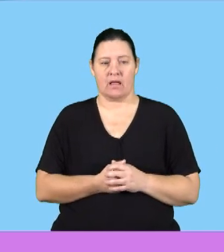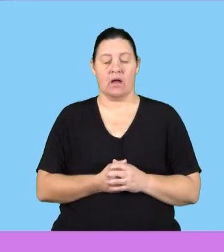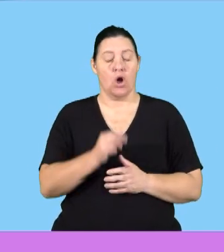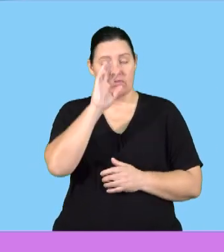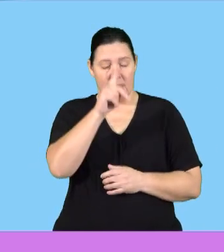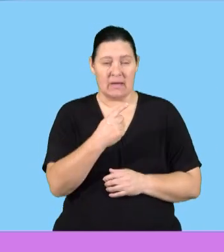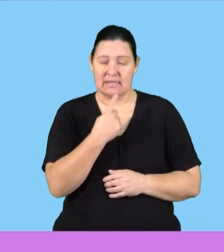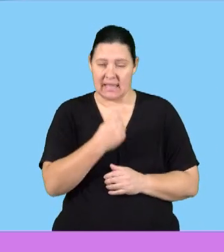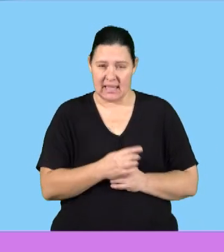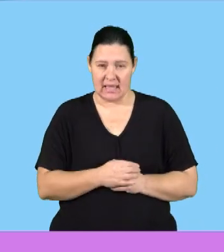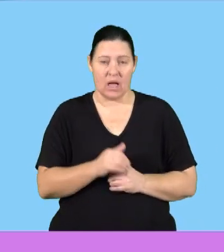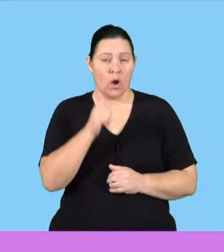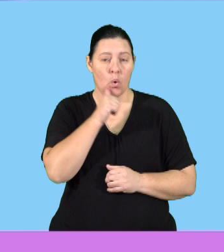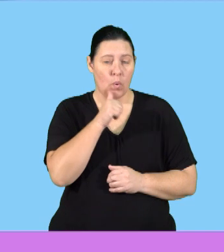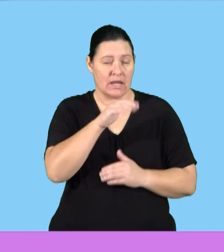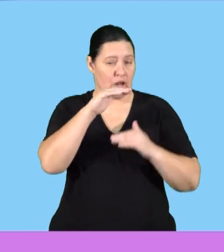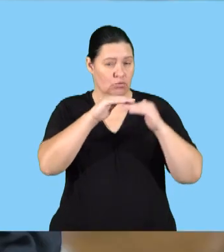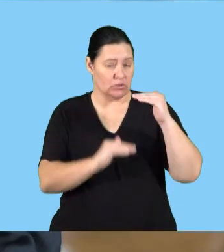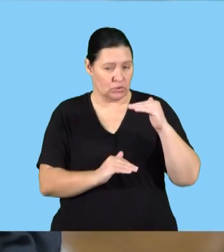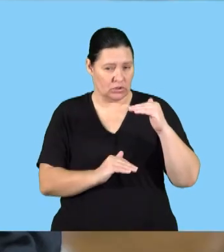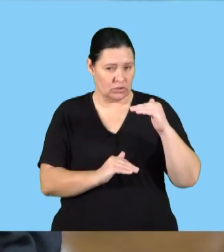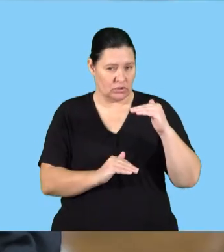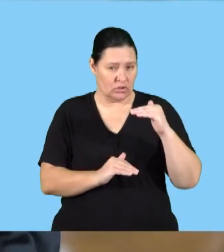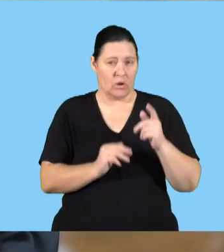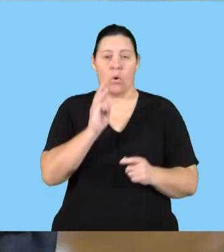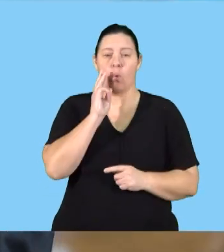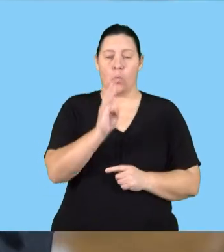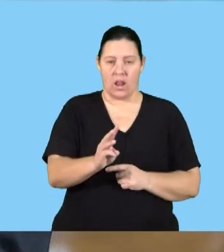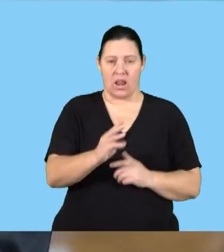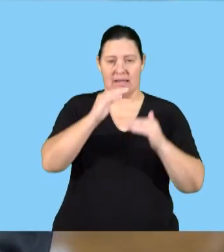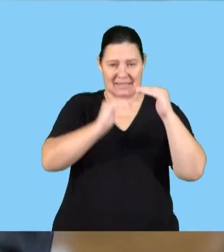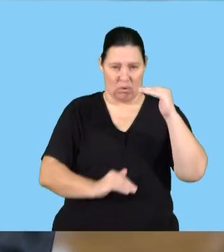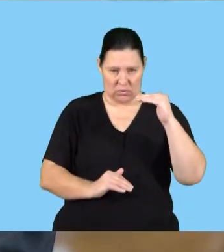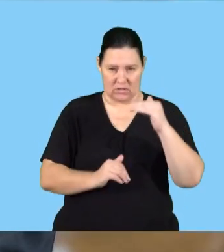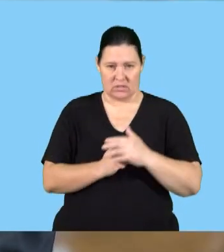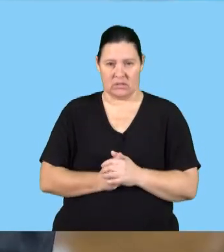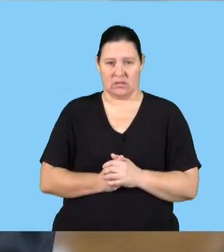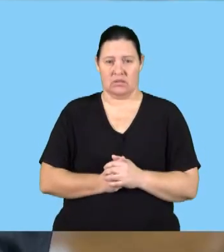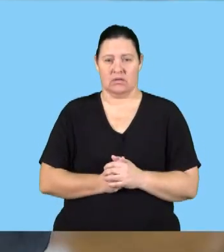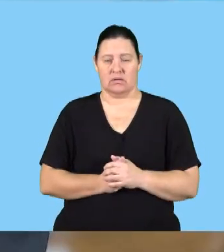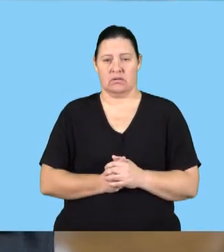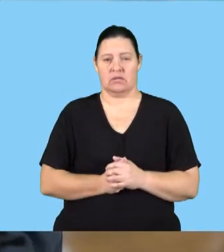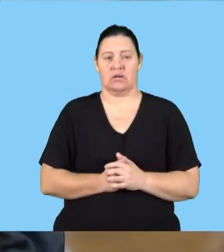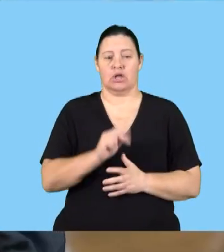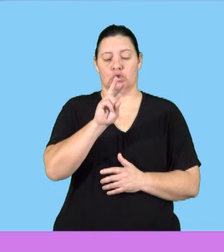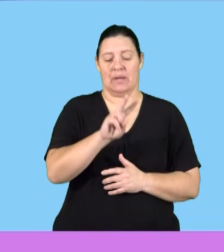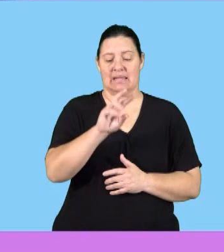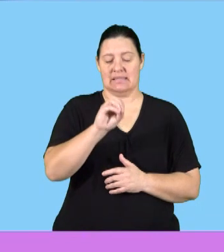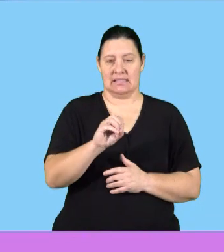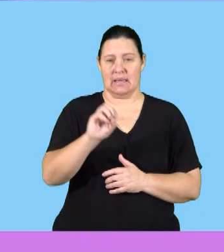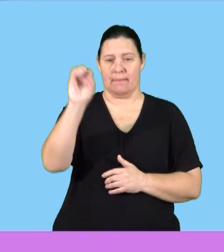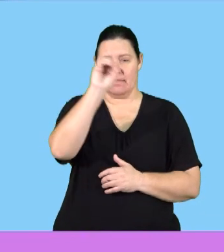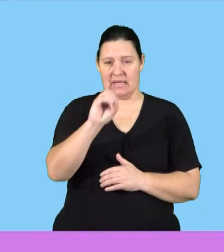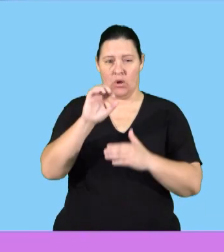reduced. So now remember, we said when we reduce, it means it's going to be down. So we